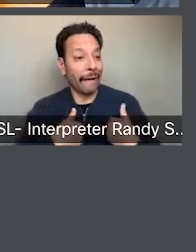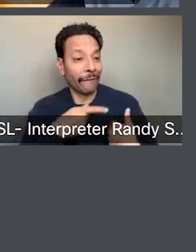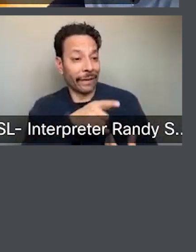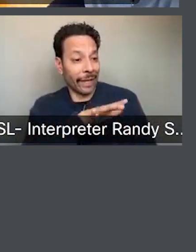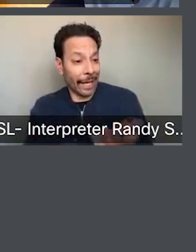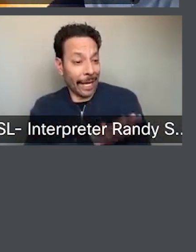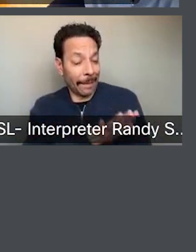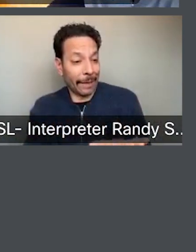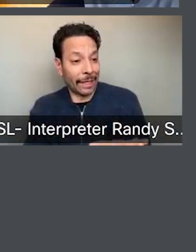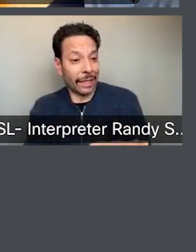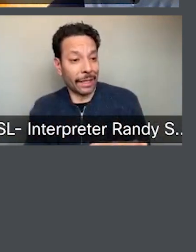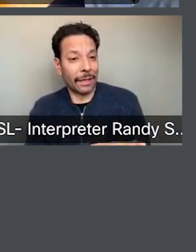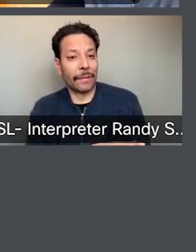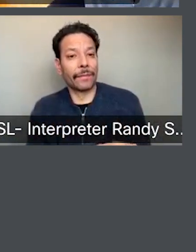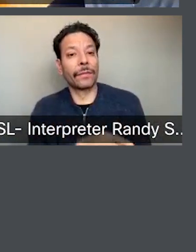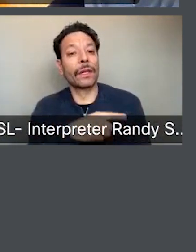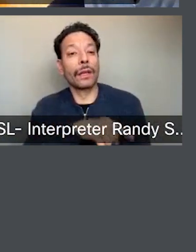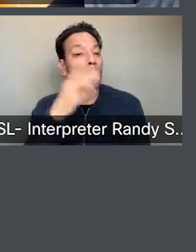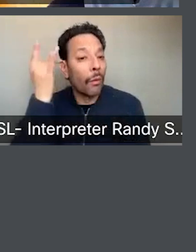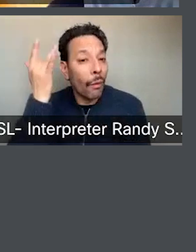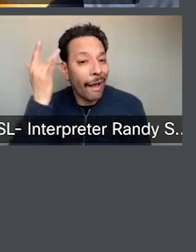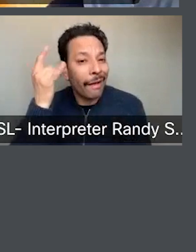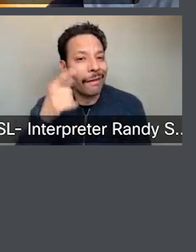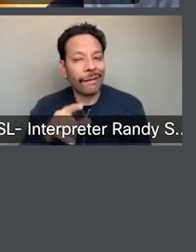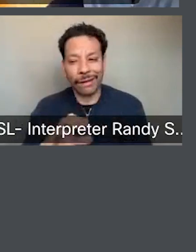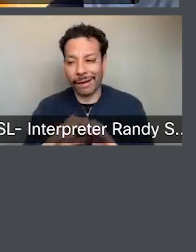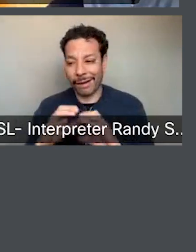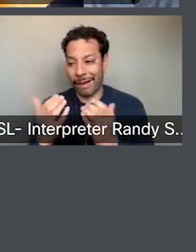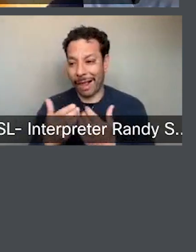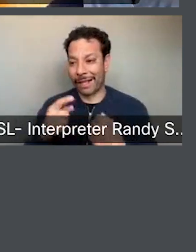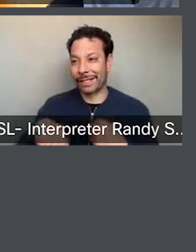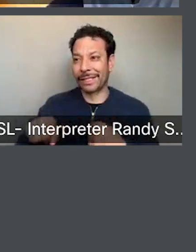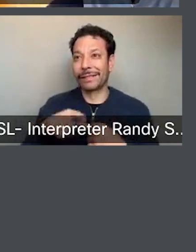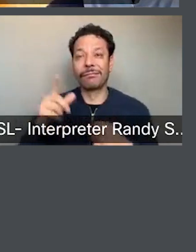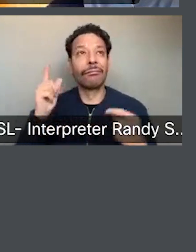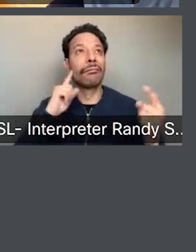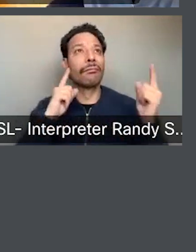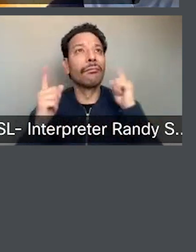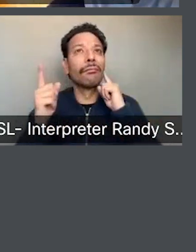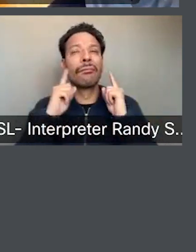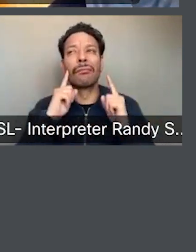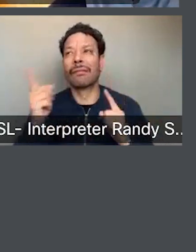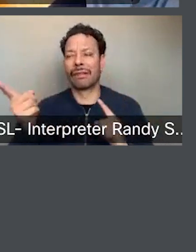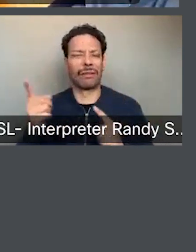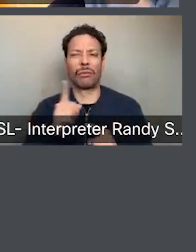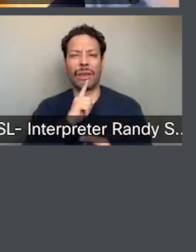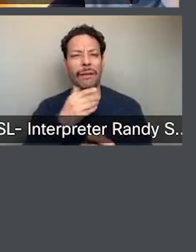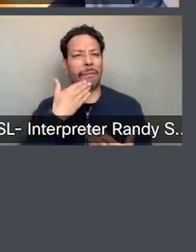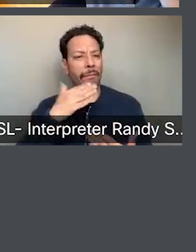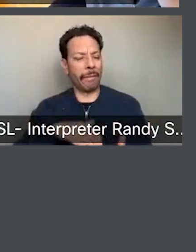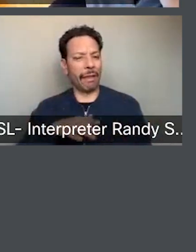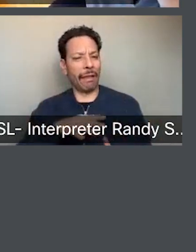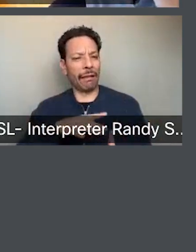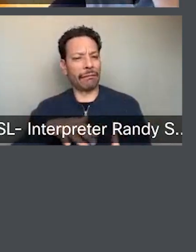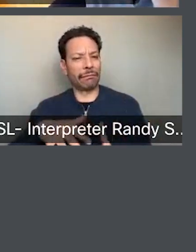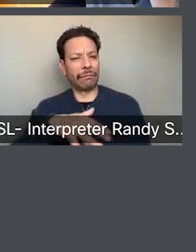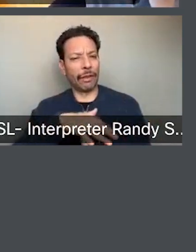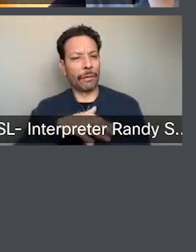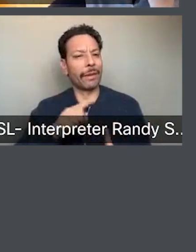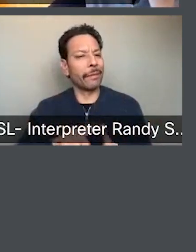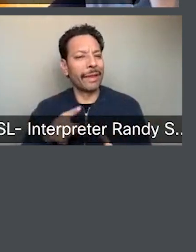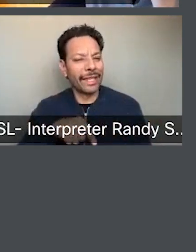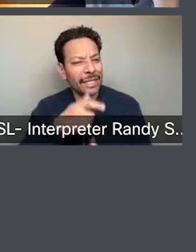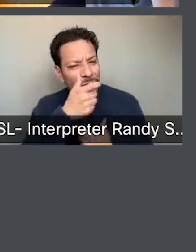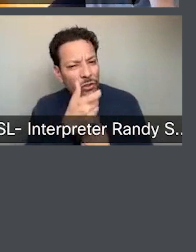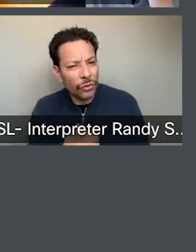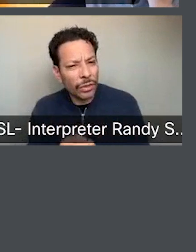academically were because the classroom acoustics were poor. But this was interesting and got us thinking